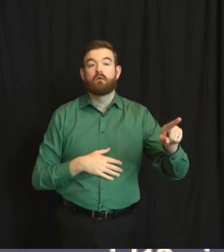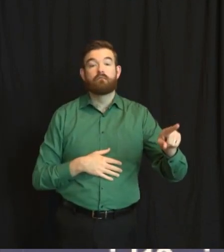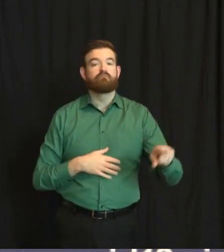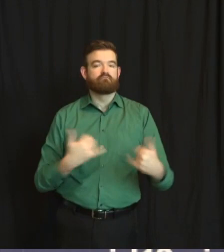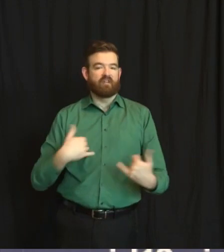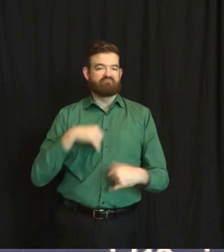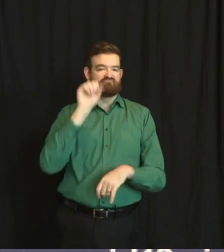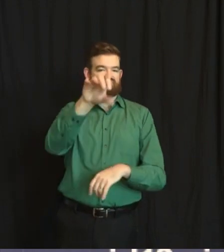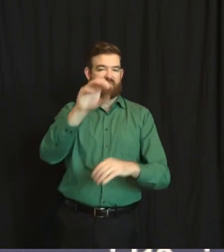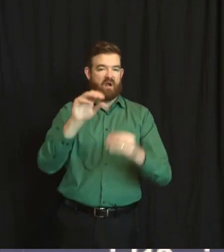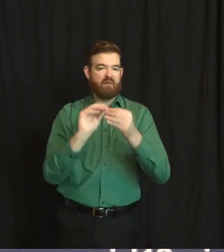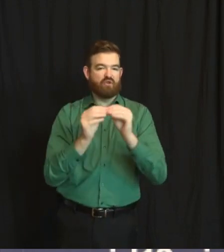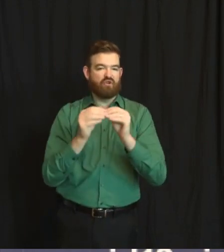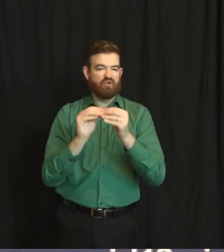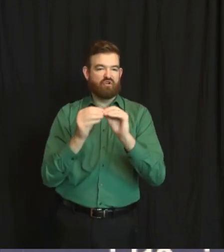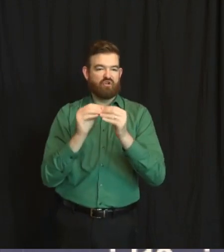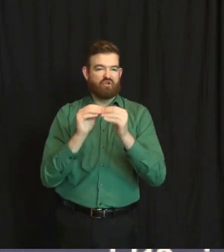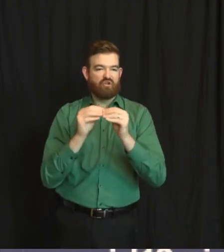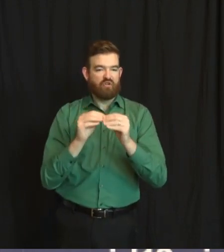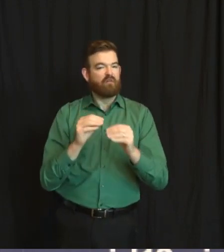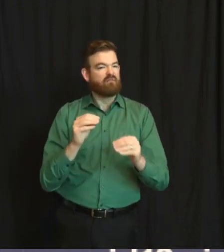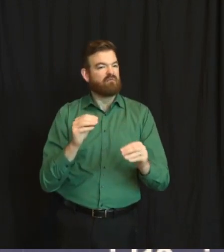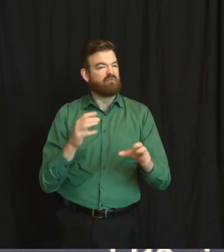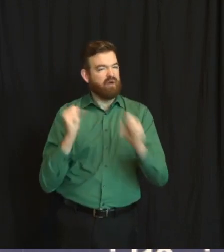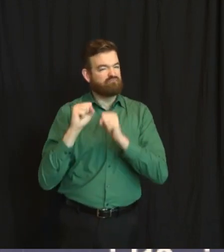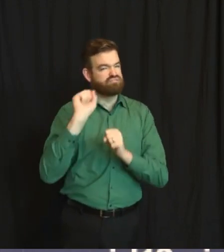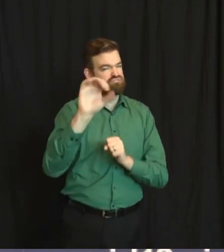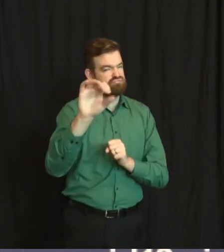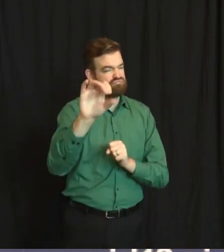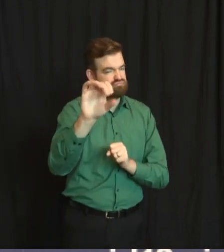we're going to go relatively briskly today.